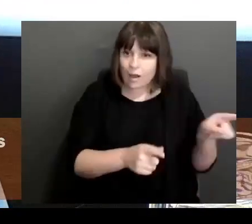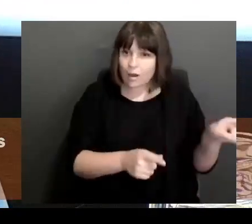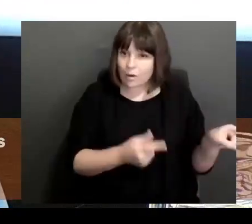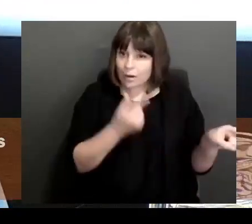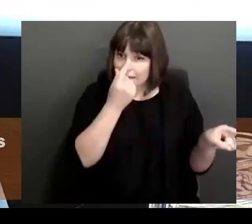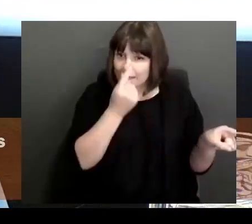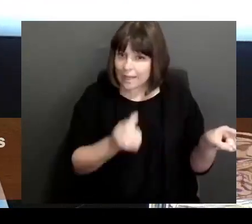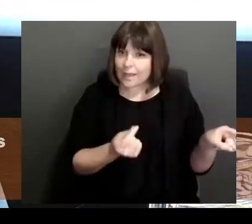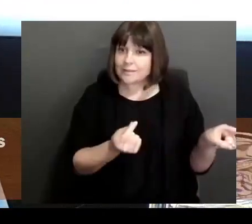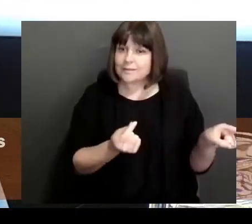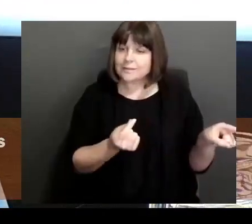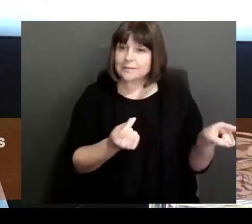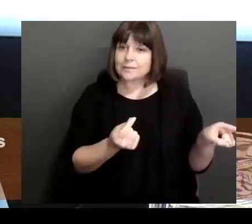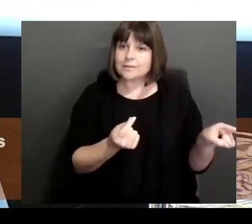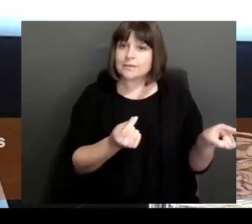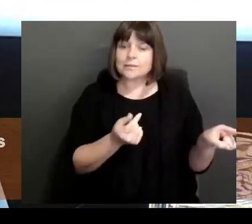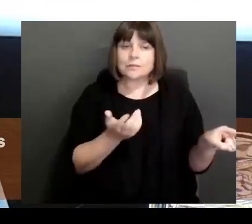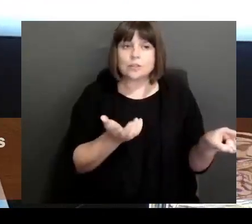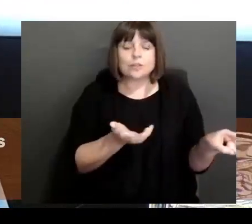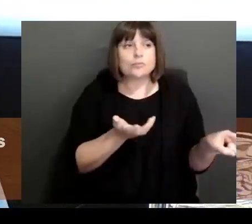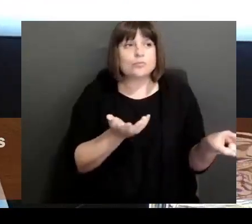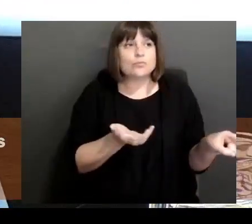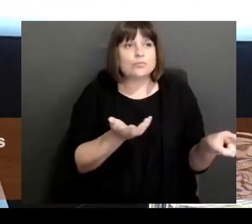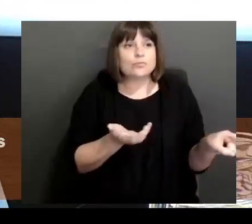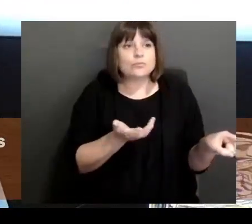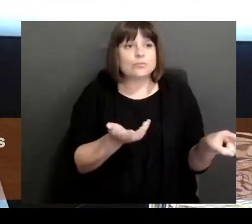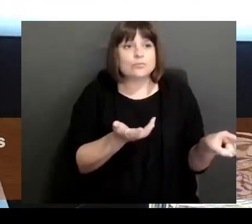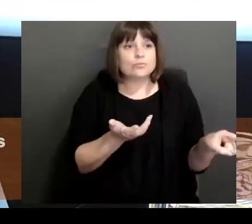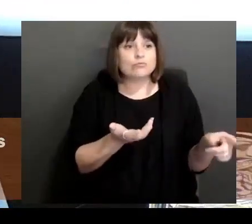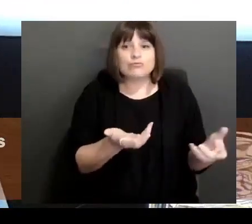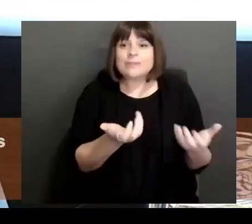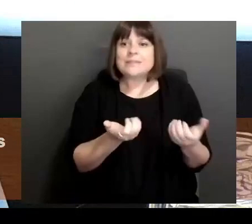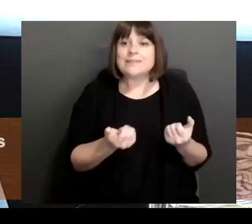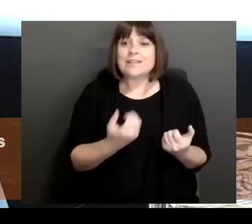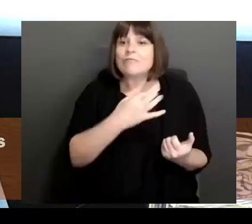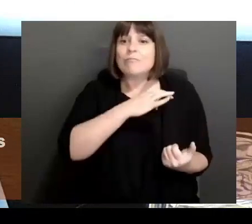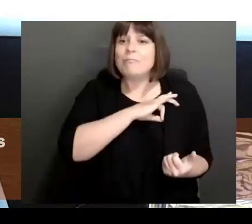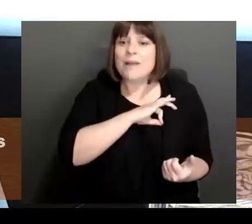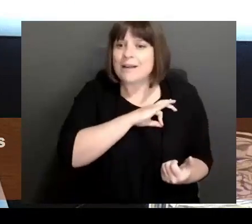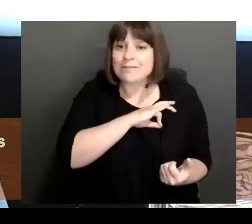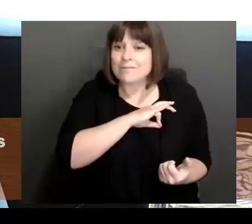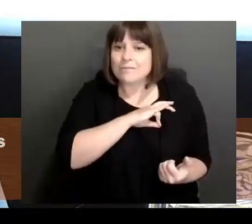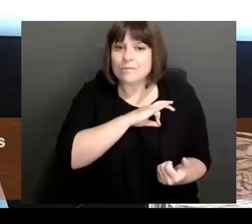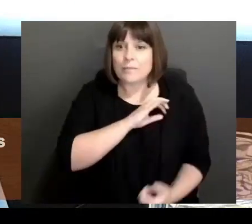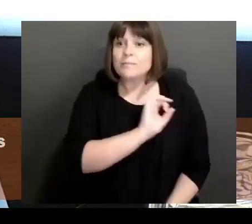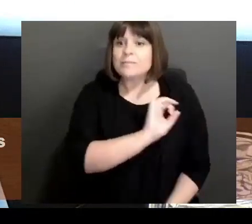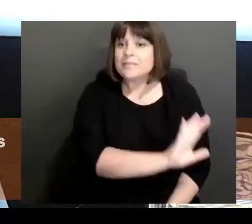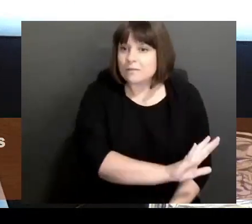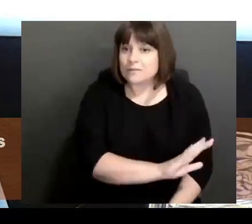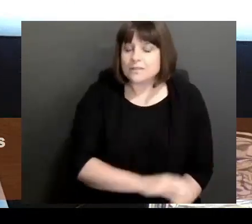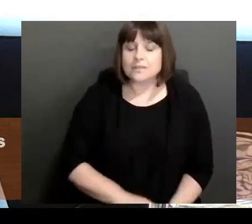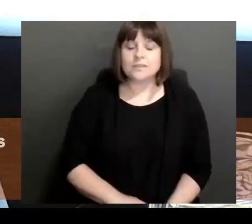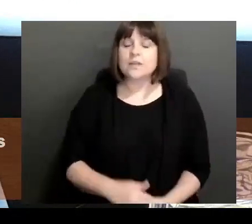get that benefit, if you like, for themselves. So